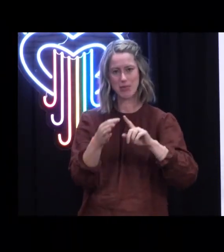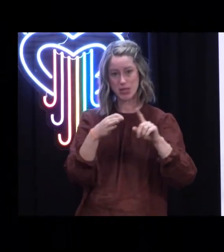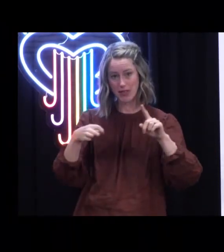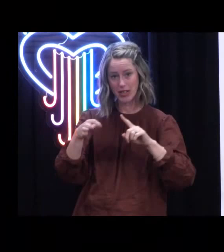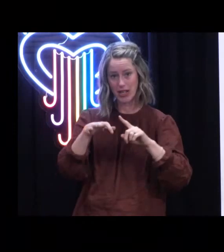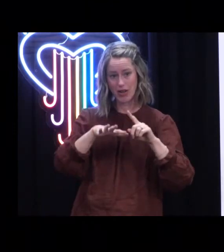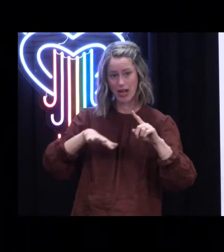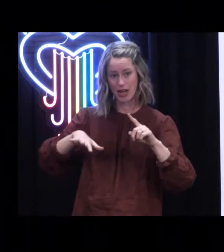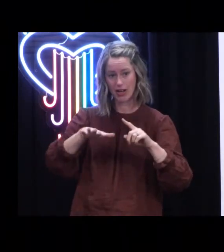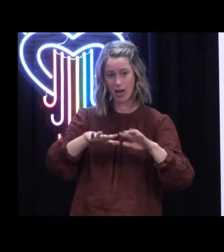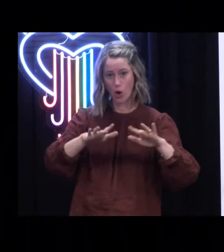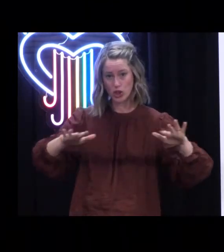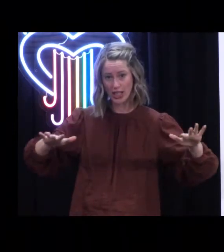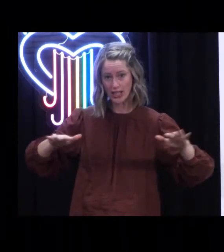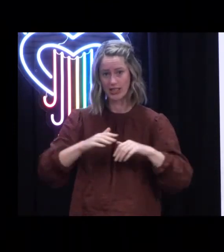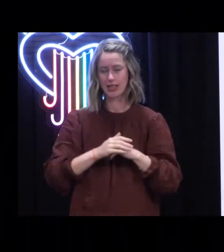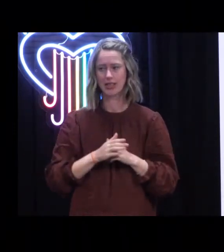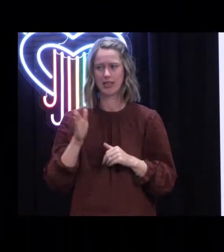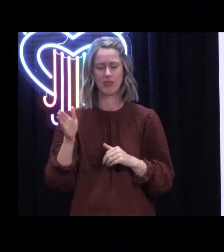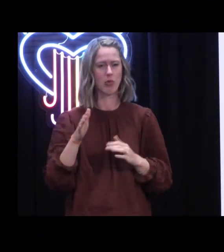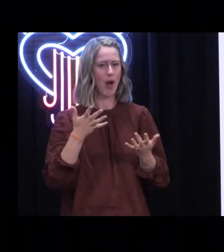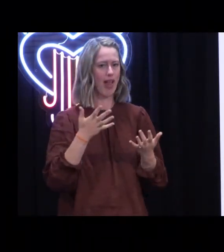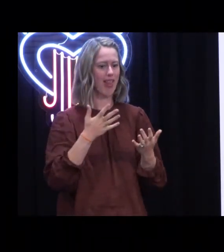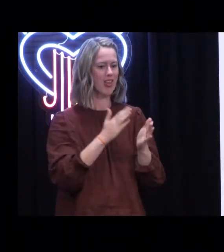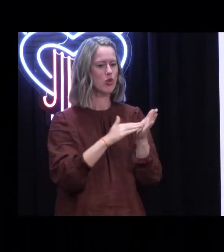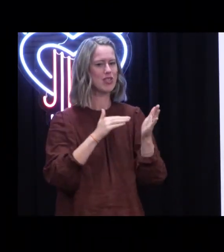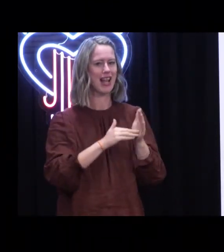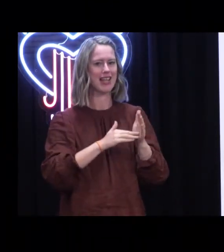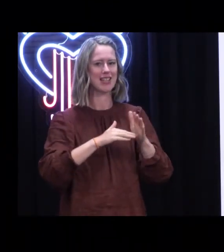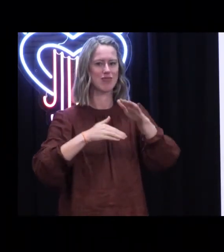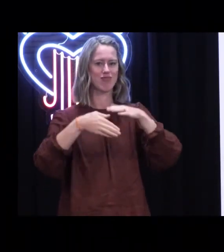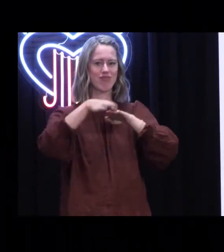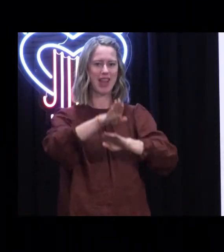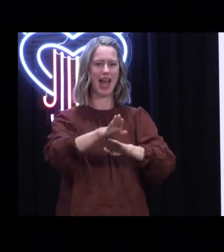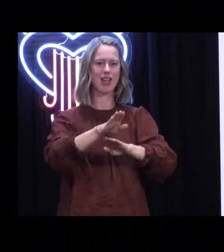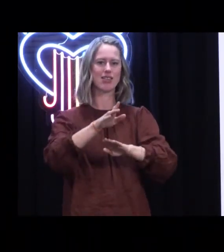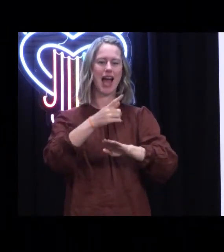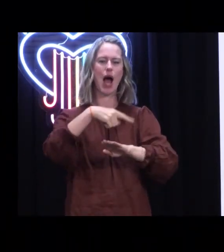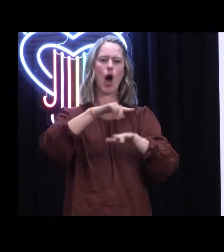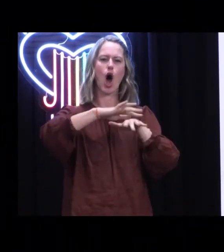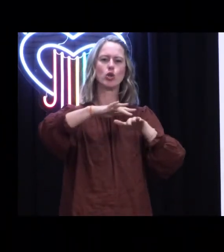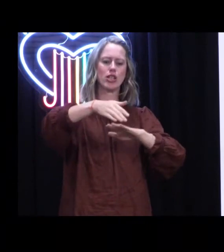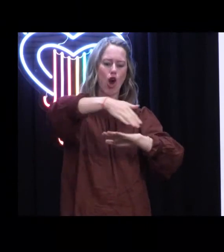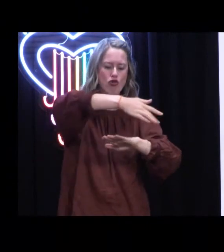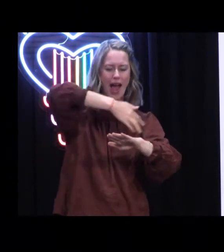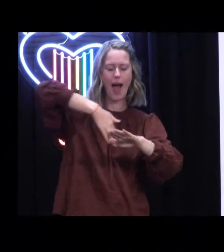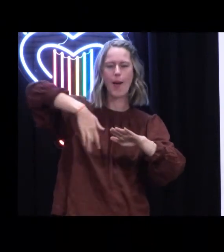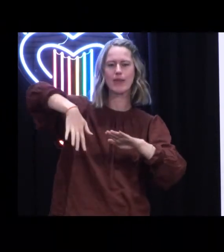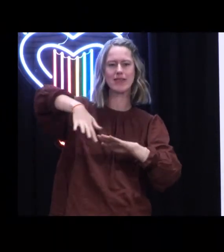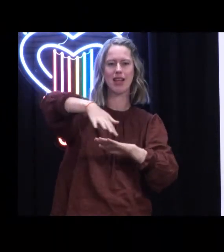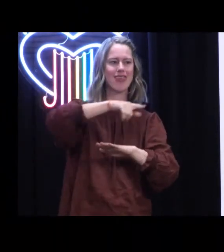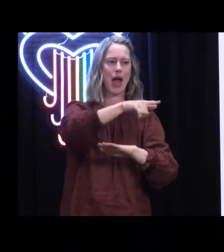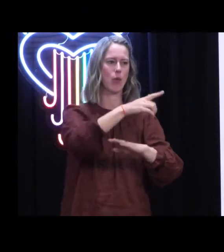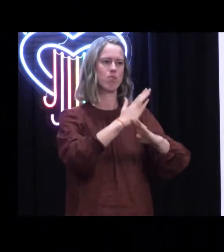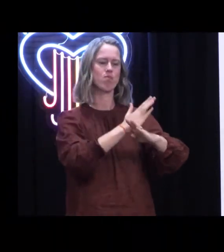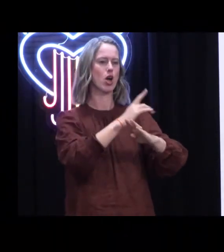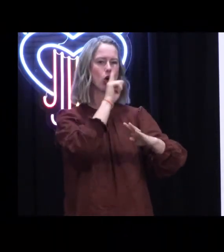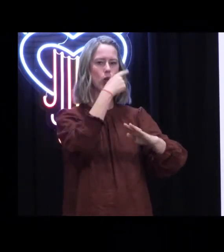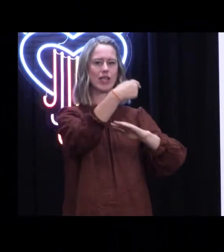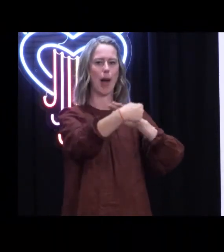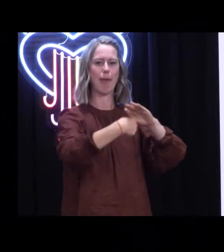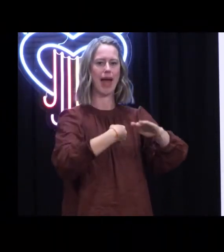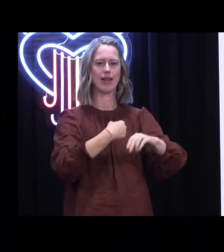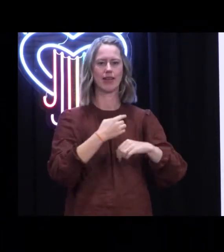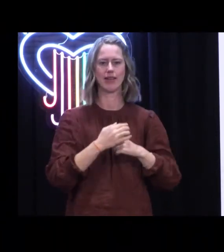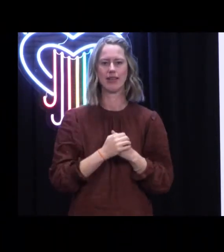certainly they couldn't come into our internal waters. Our legislation means that nothing that is wholly or fully powered, no vessel